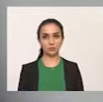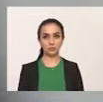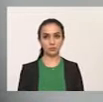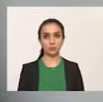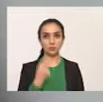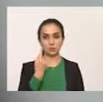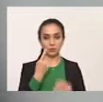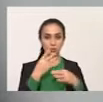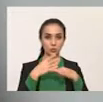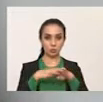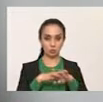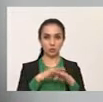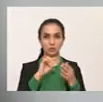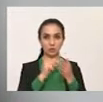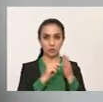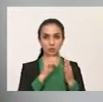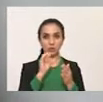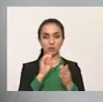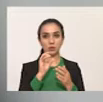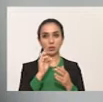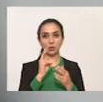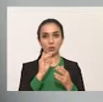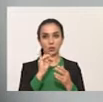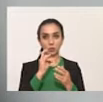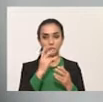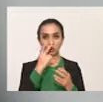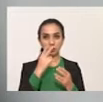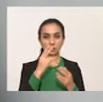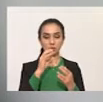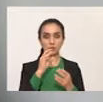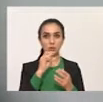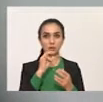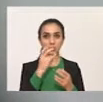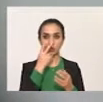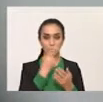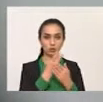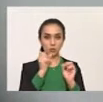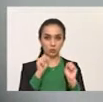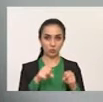Bir hujayrali xroko'k tanasini ko'rishingiz mumkin.